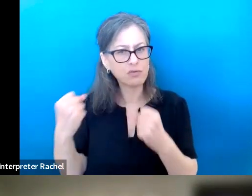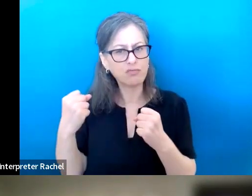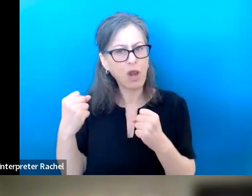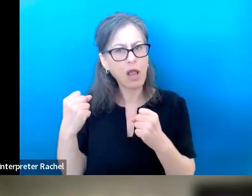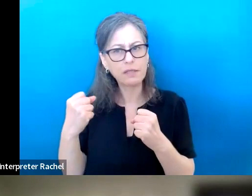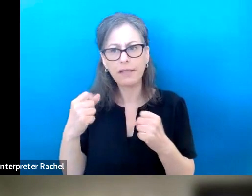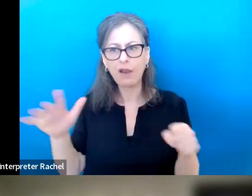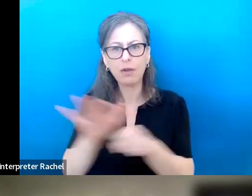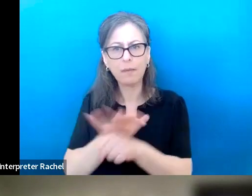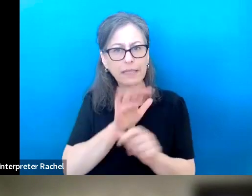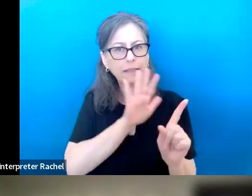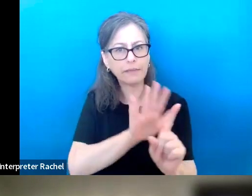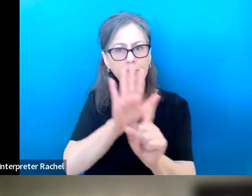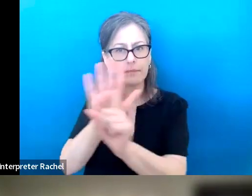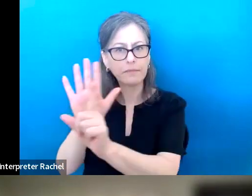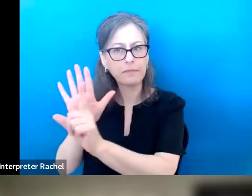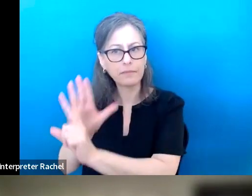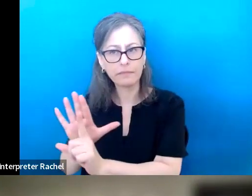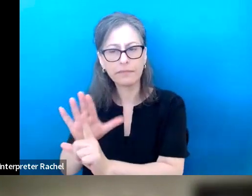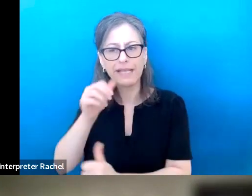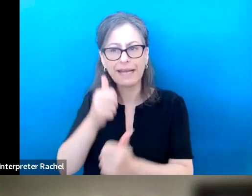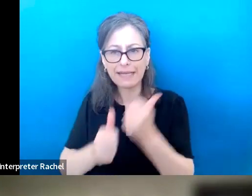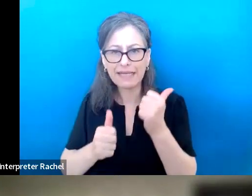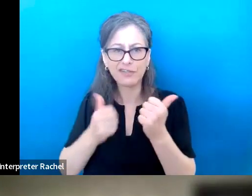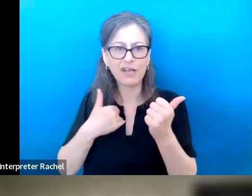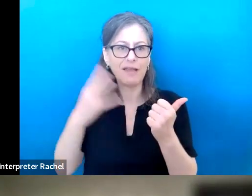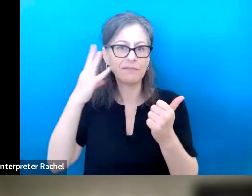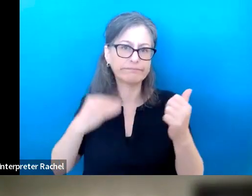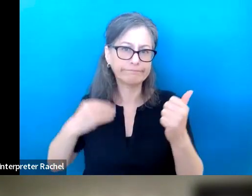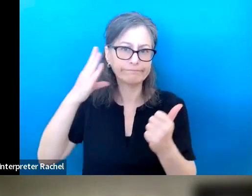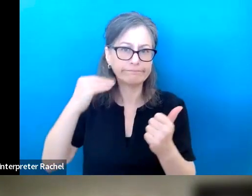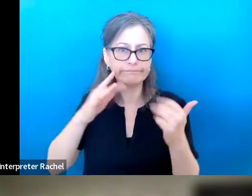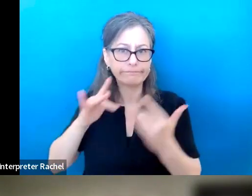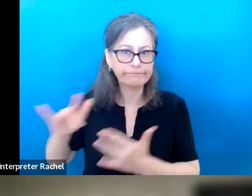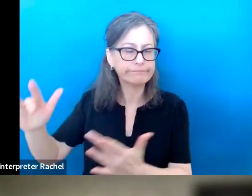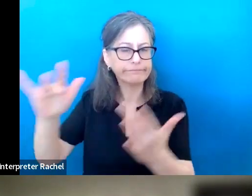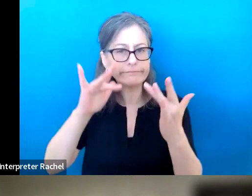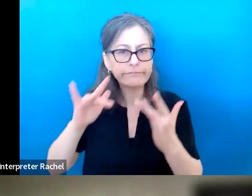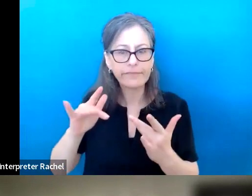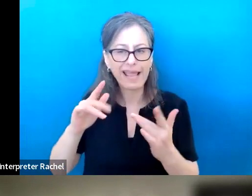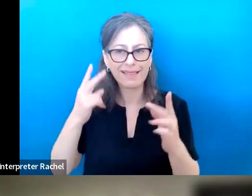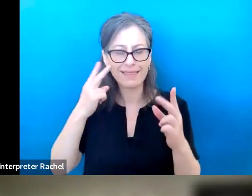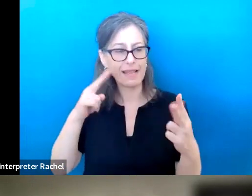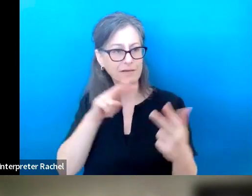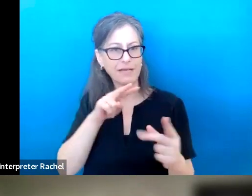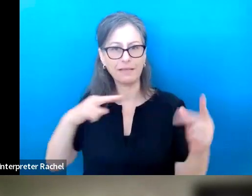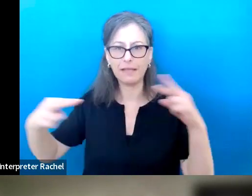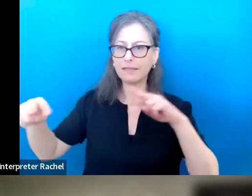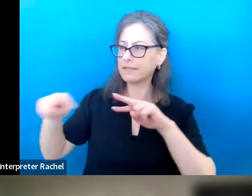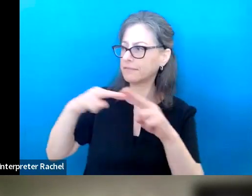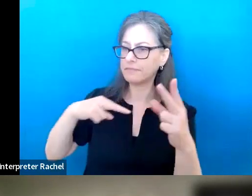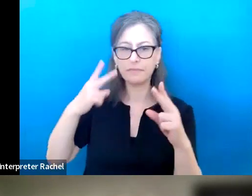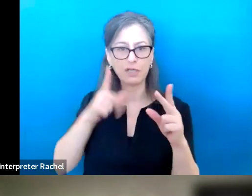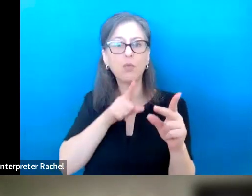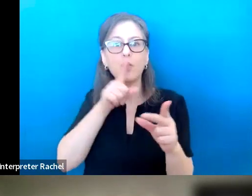so completely themselves. Each one of them has gone on this huge journey, that they all see each other for who they really are in that moment.